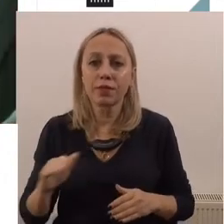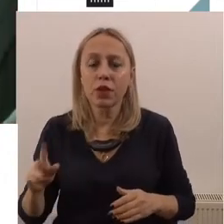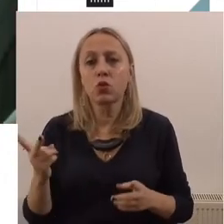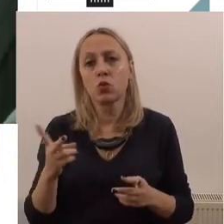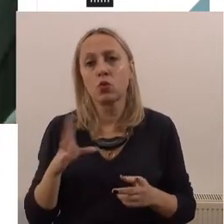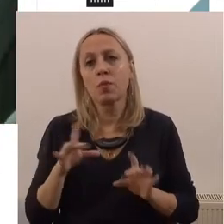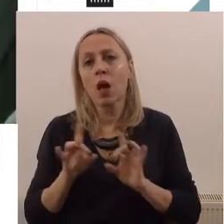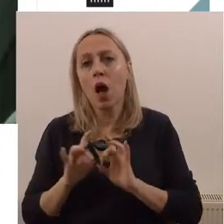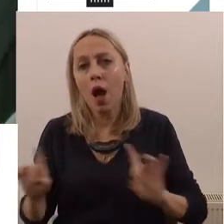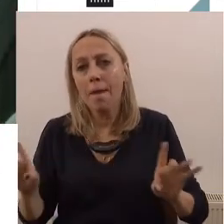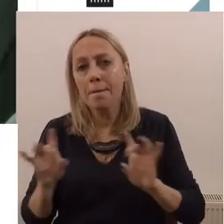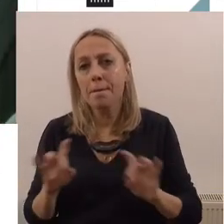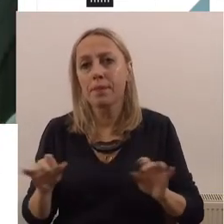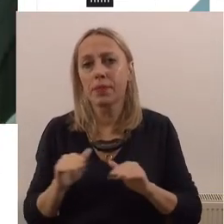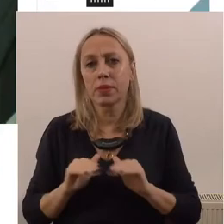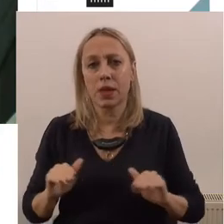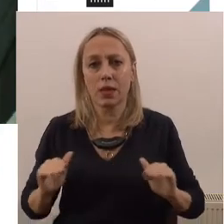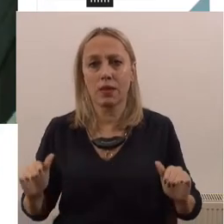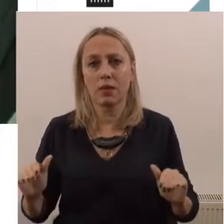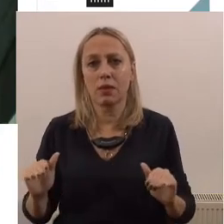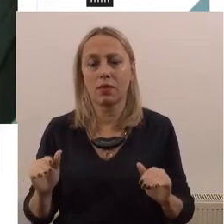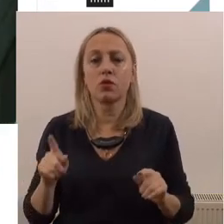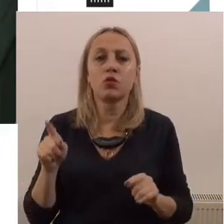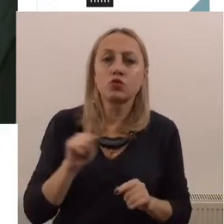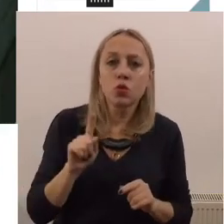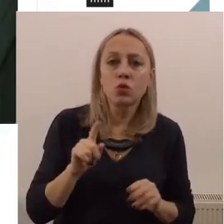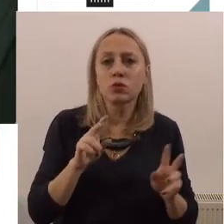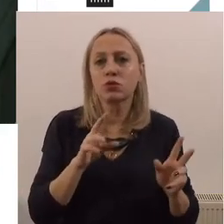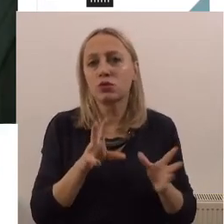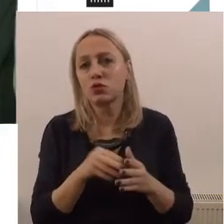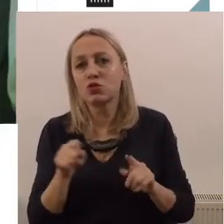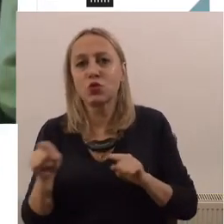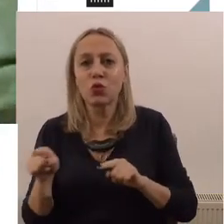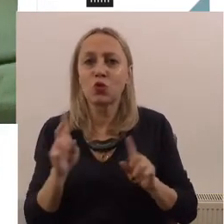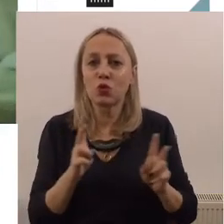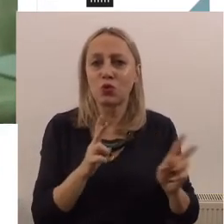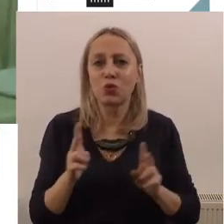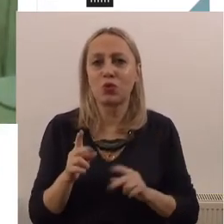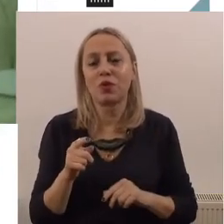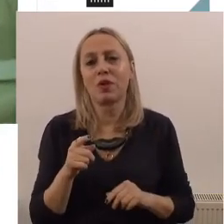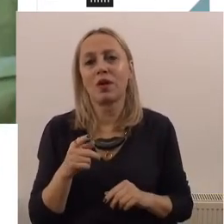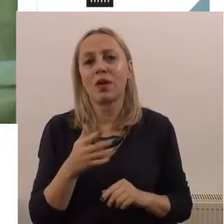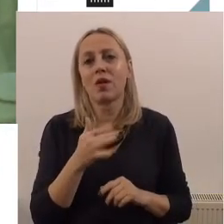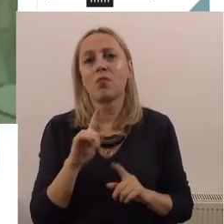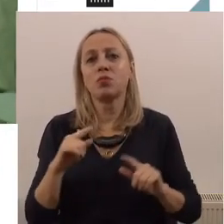I started thinking about such an exhibition some 10 years ago, because when